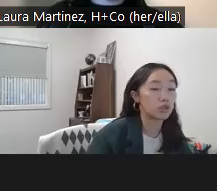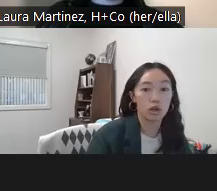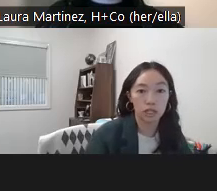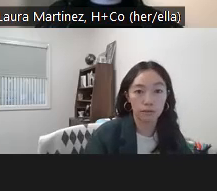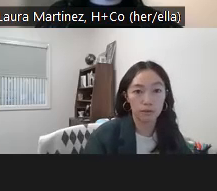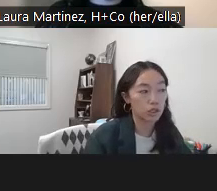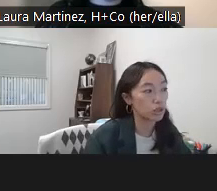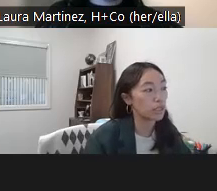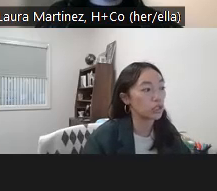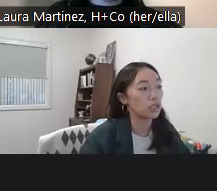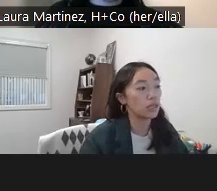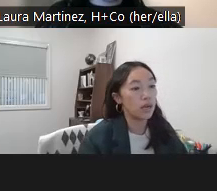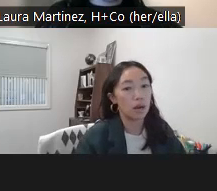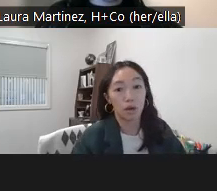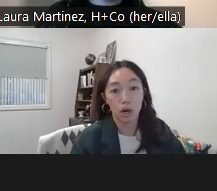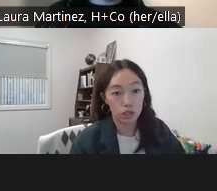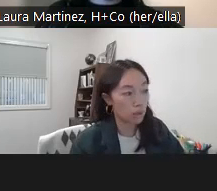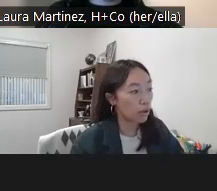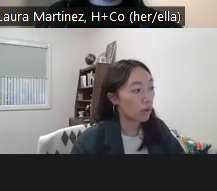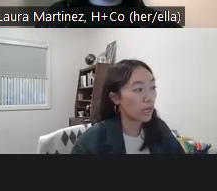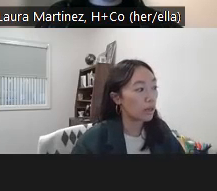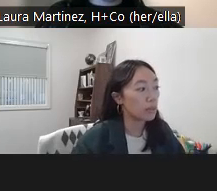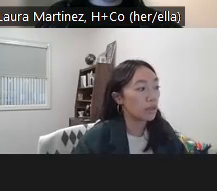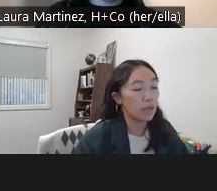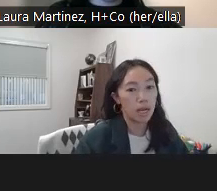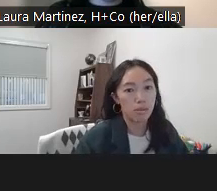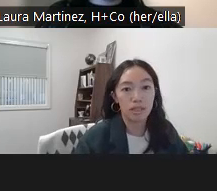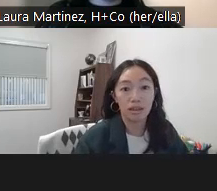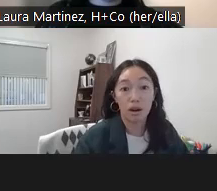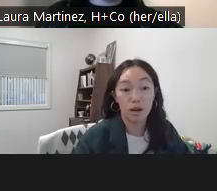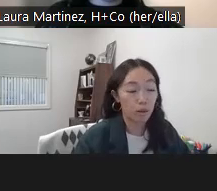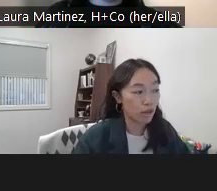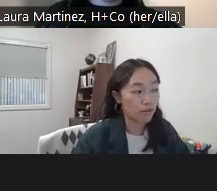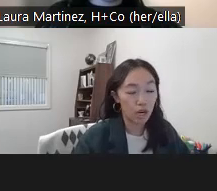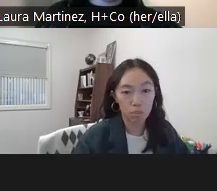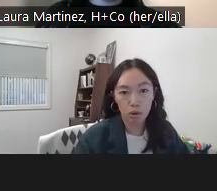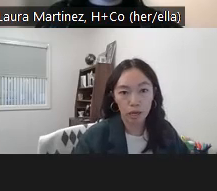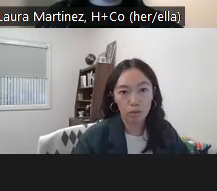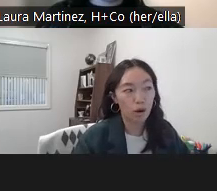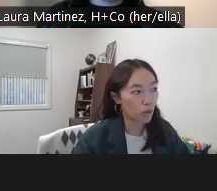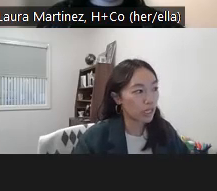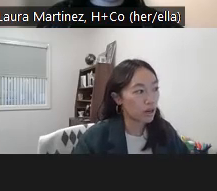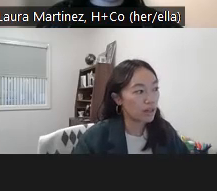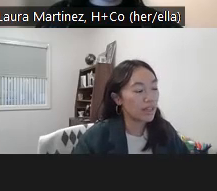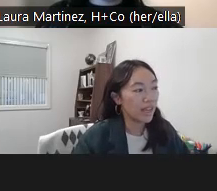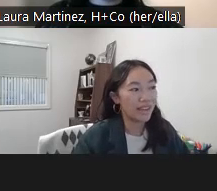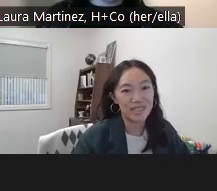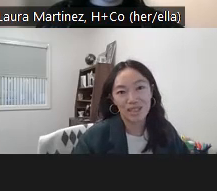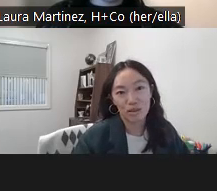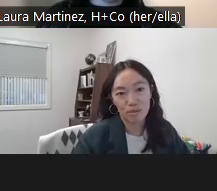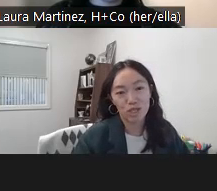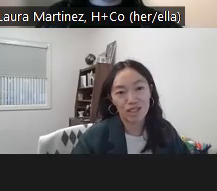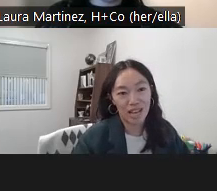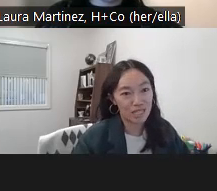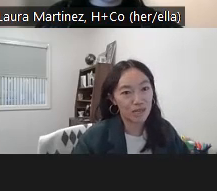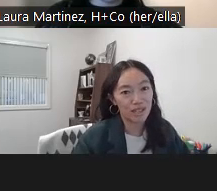our EV charging infrastructure measure, our car share program, our air purifier program we are working on. And